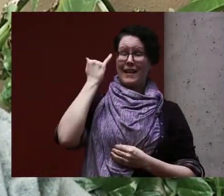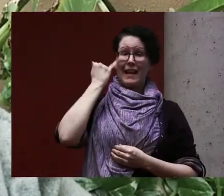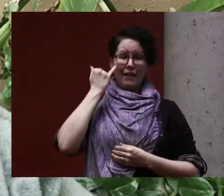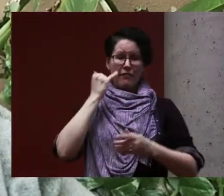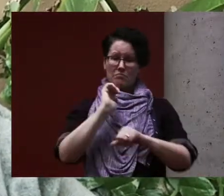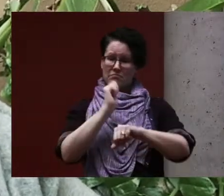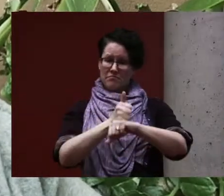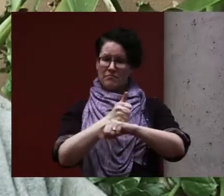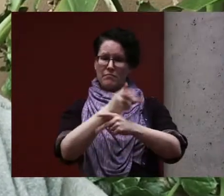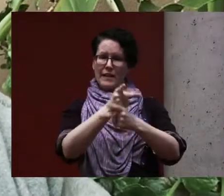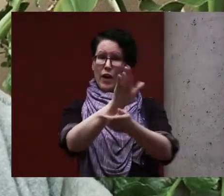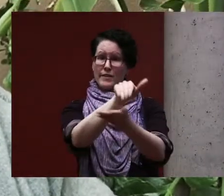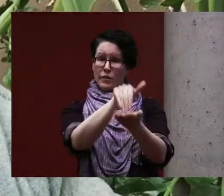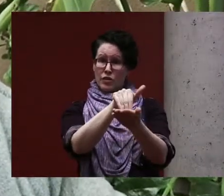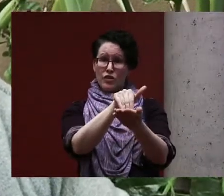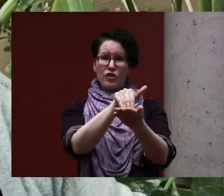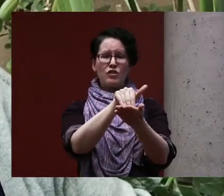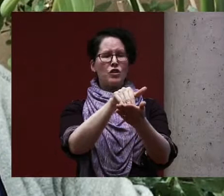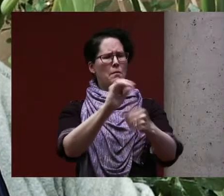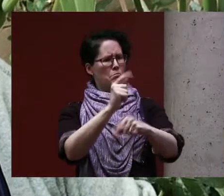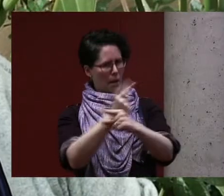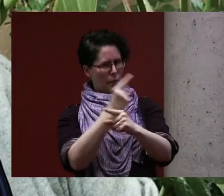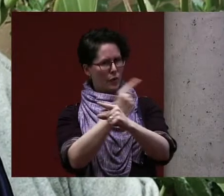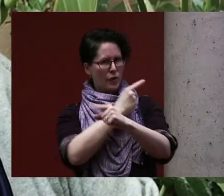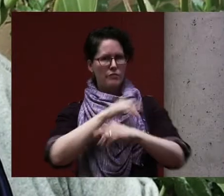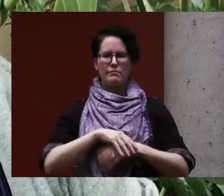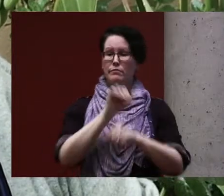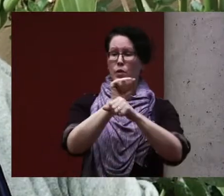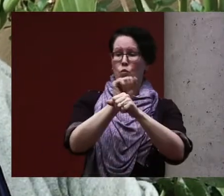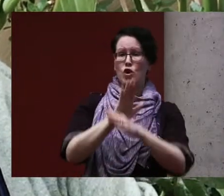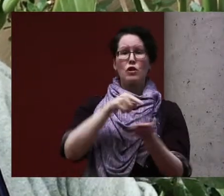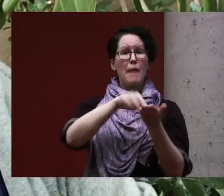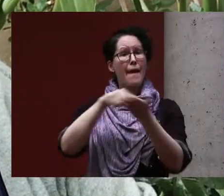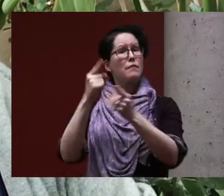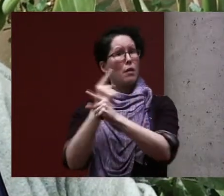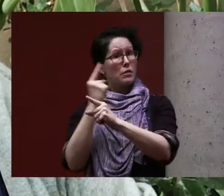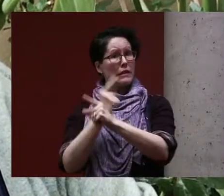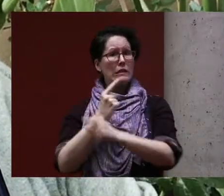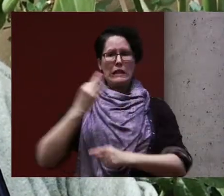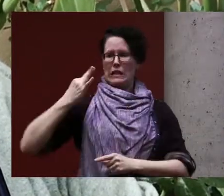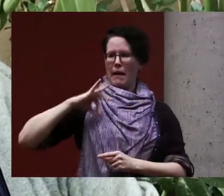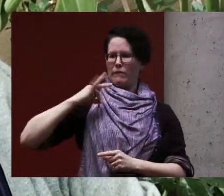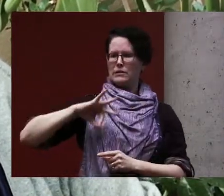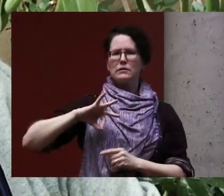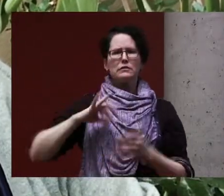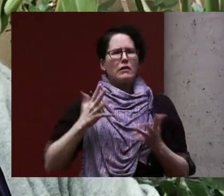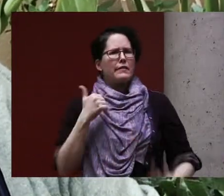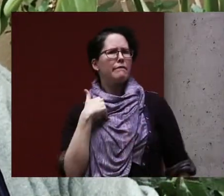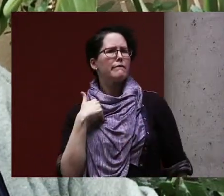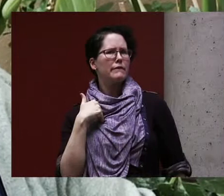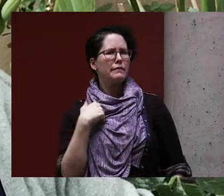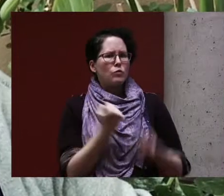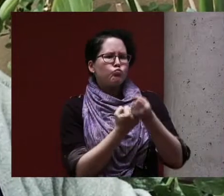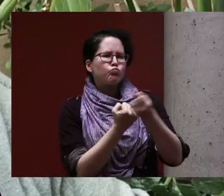caregiving sector, care workers who are paid fair wages and benefits and who work directly for